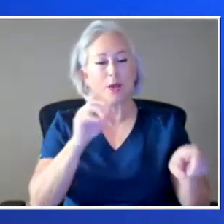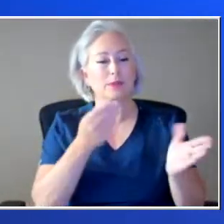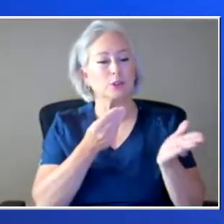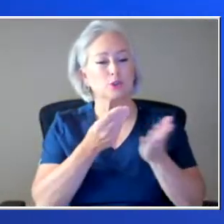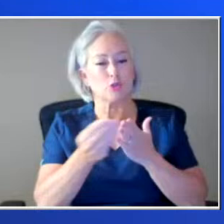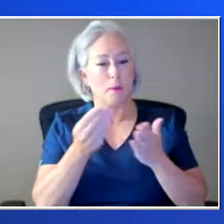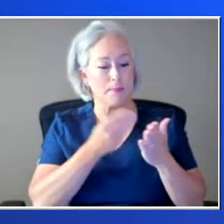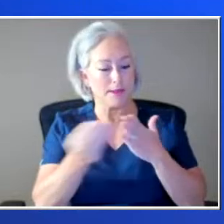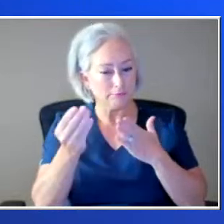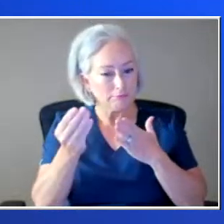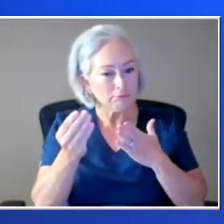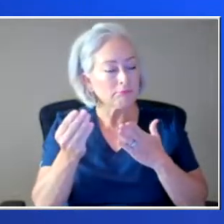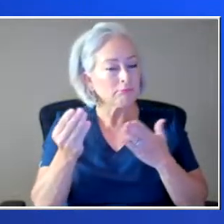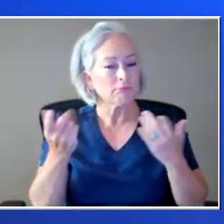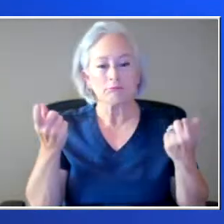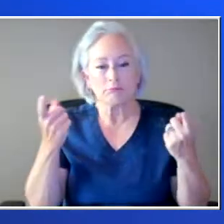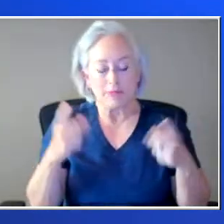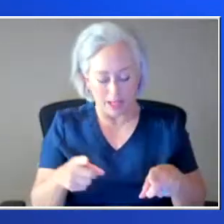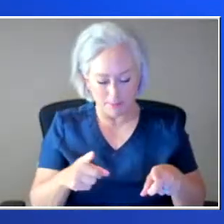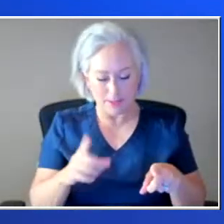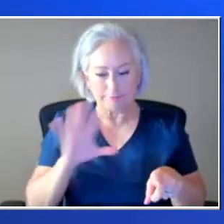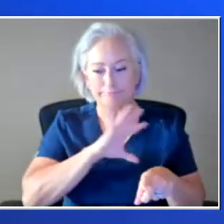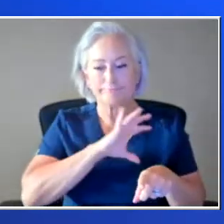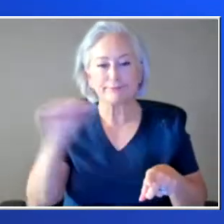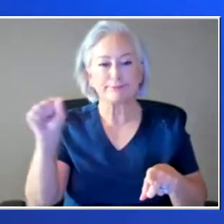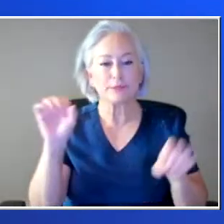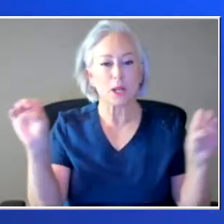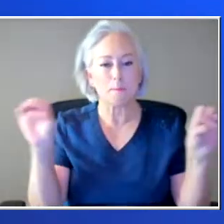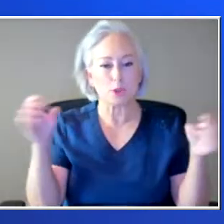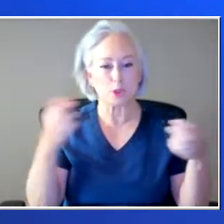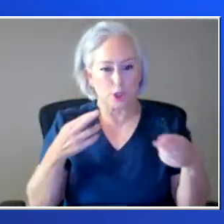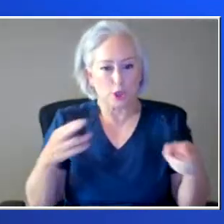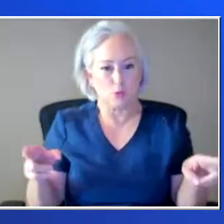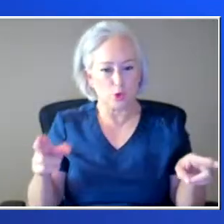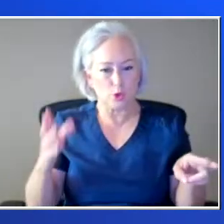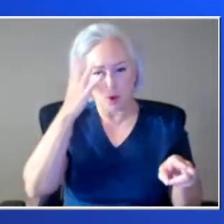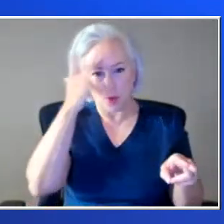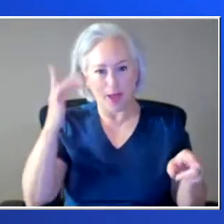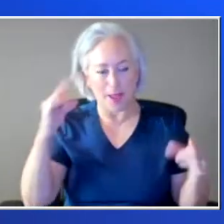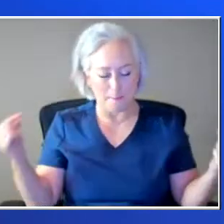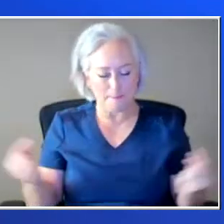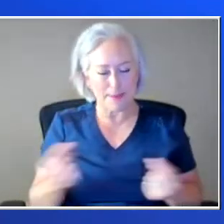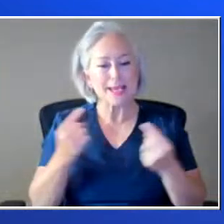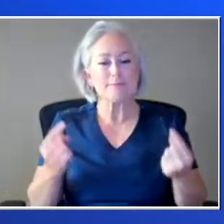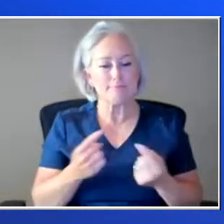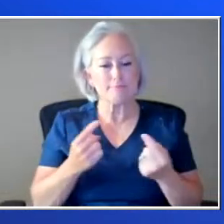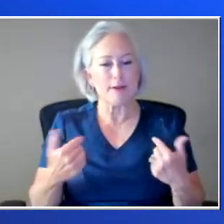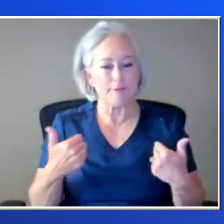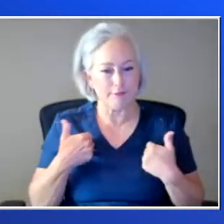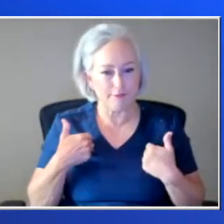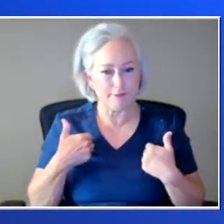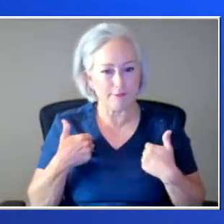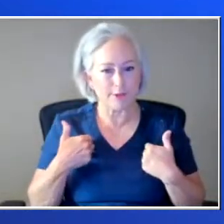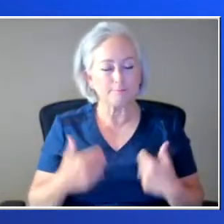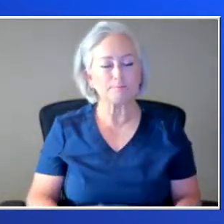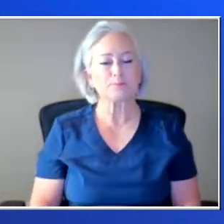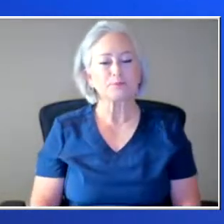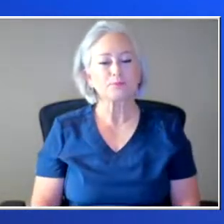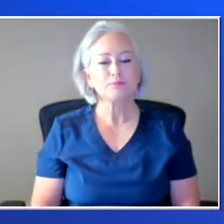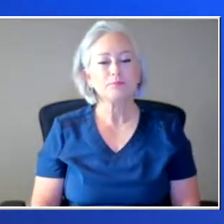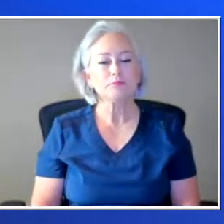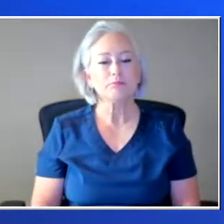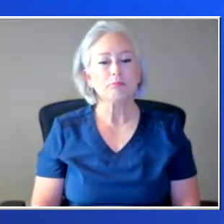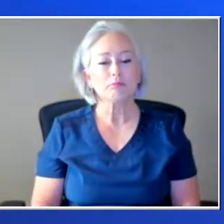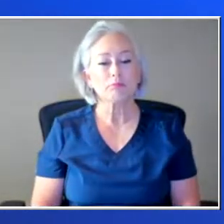up in the emergency room due to pain and things like that. And then come to find out